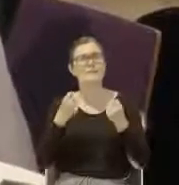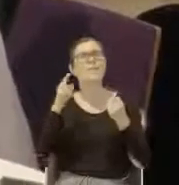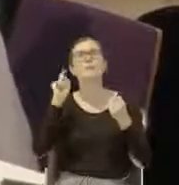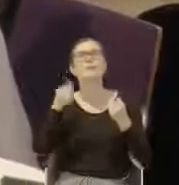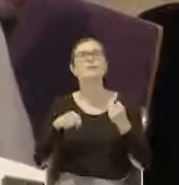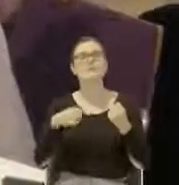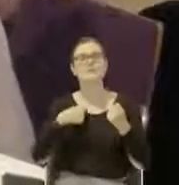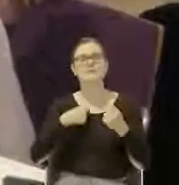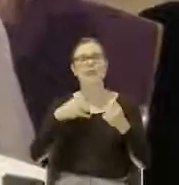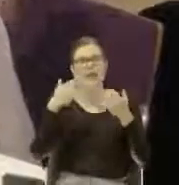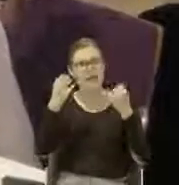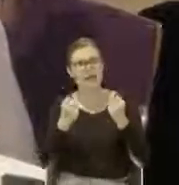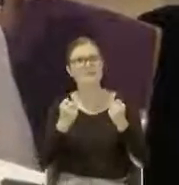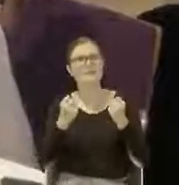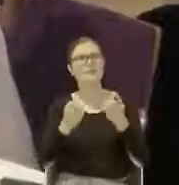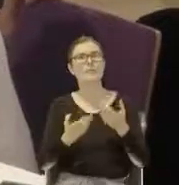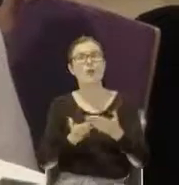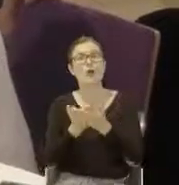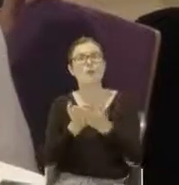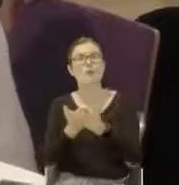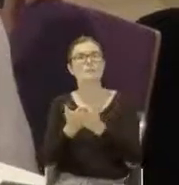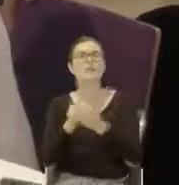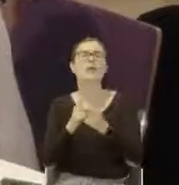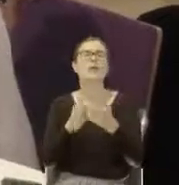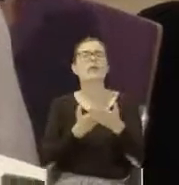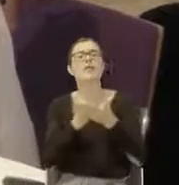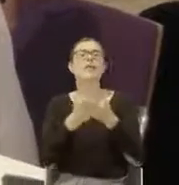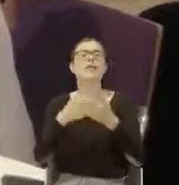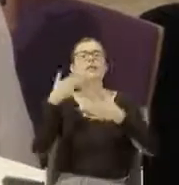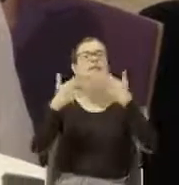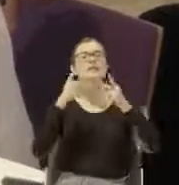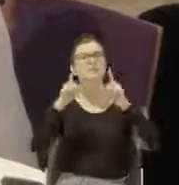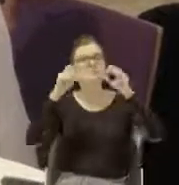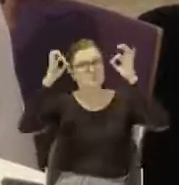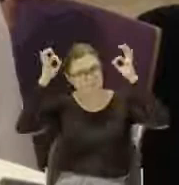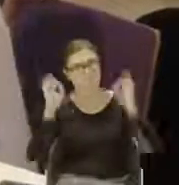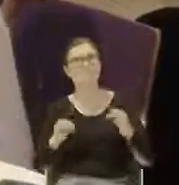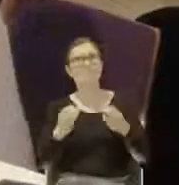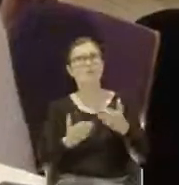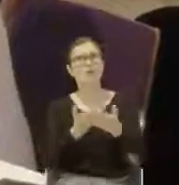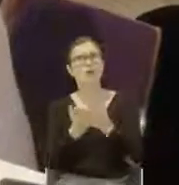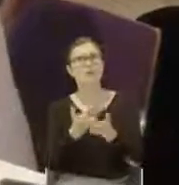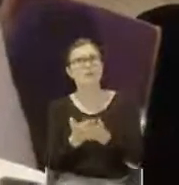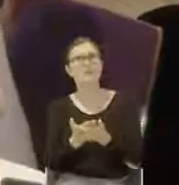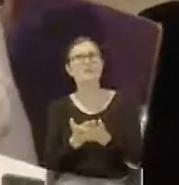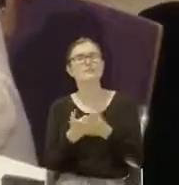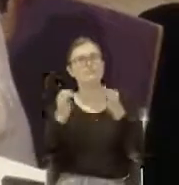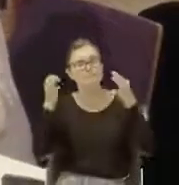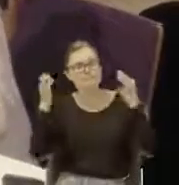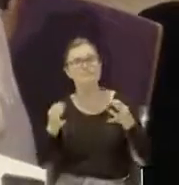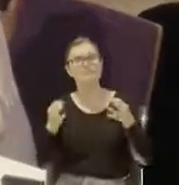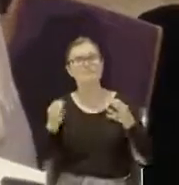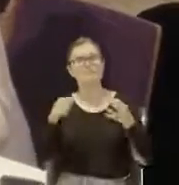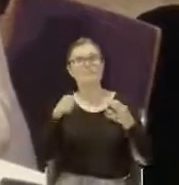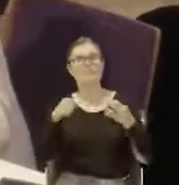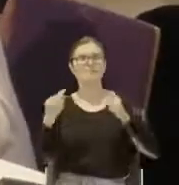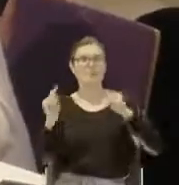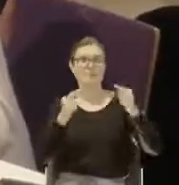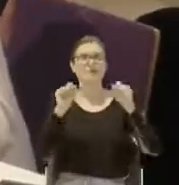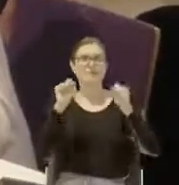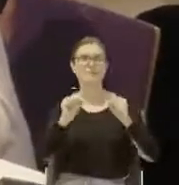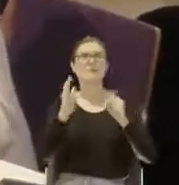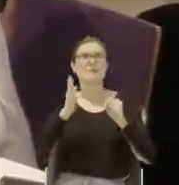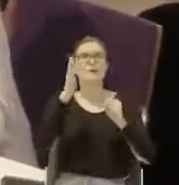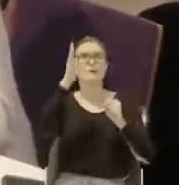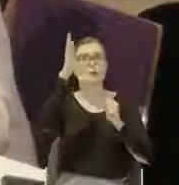that summit for the future. I hope that the work we are doing from UCLG, but also put to the service of the Global